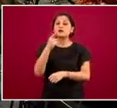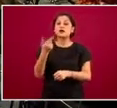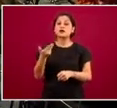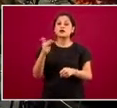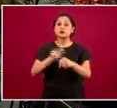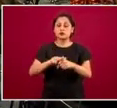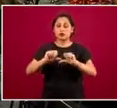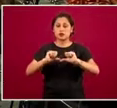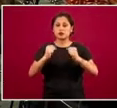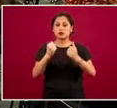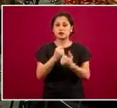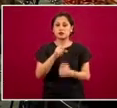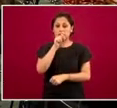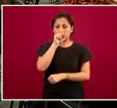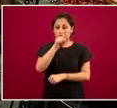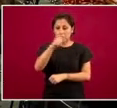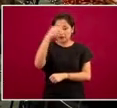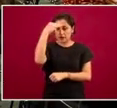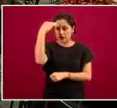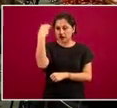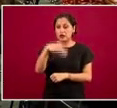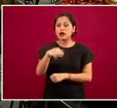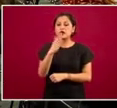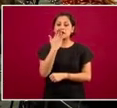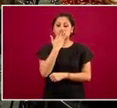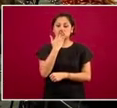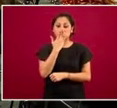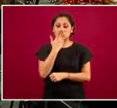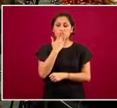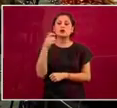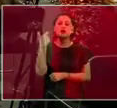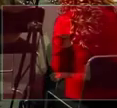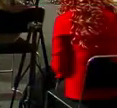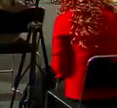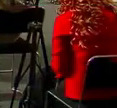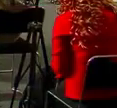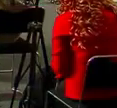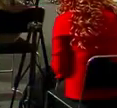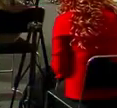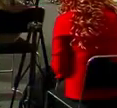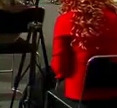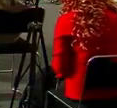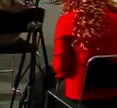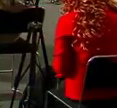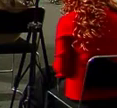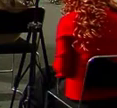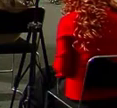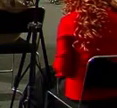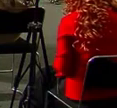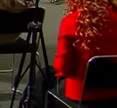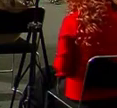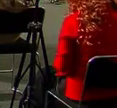Now, these different associations that include different states in Mexico